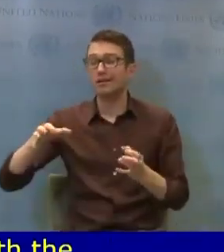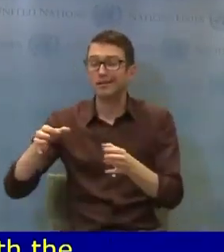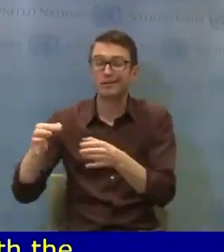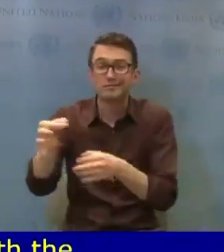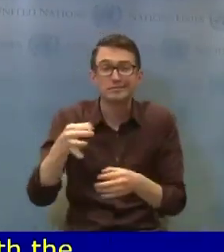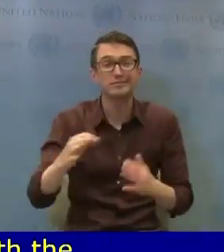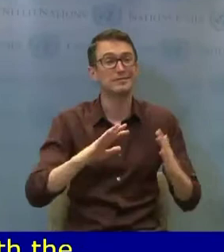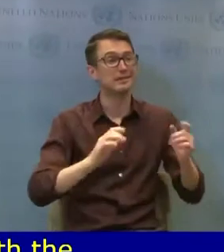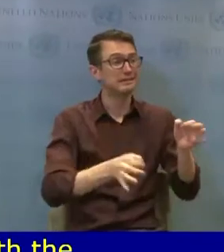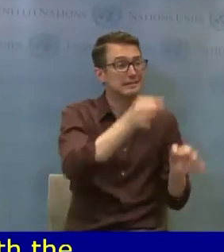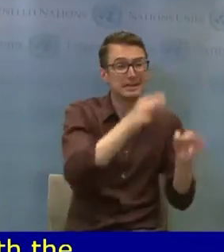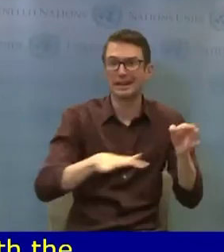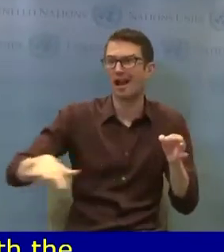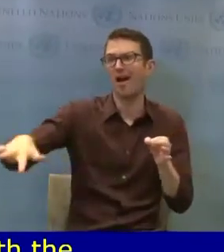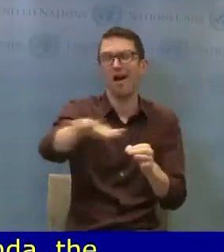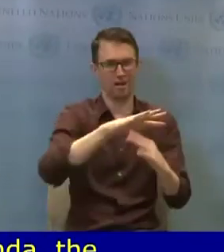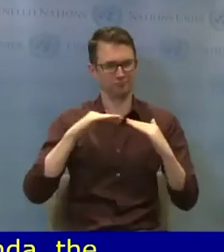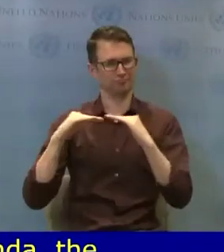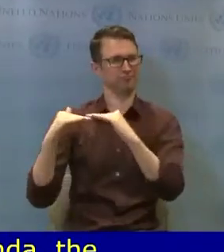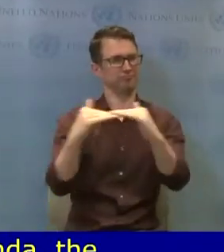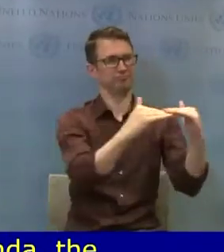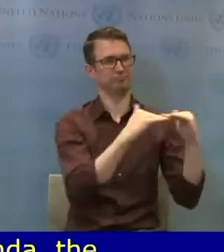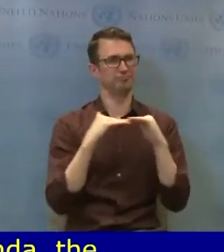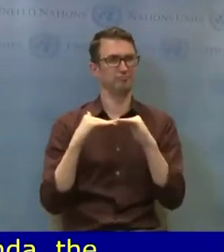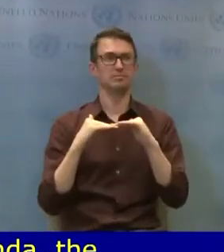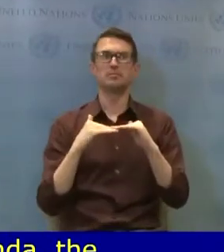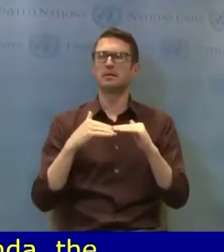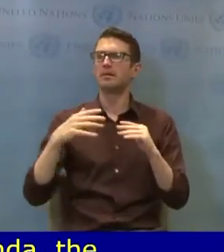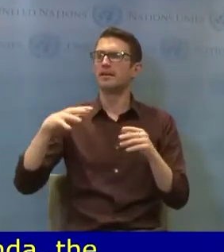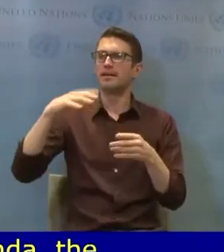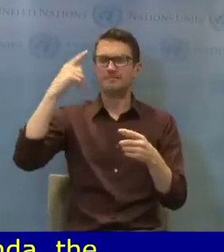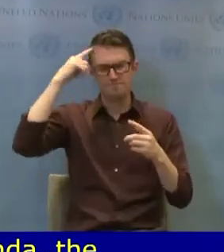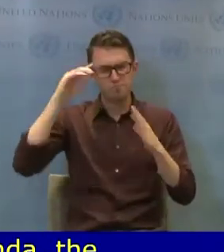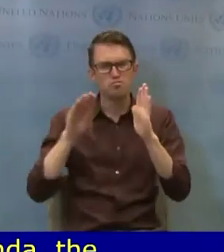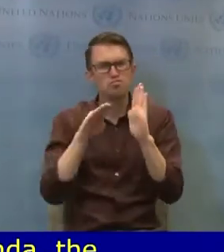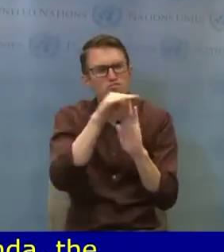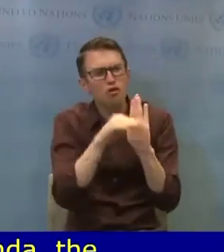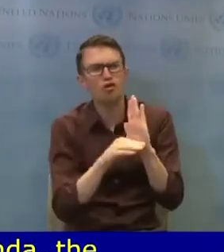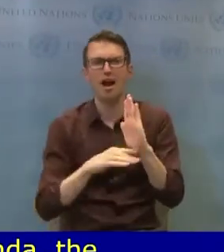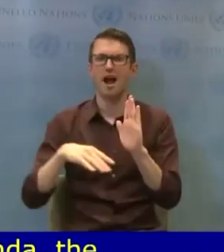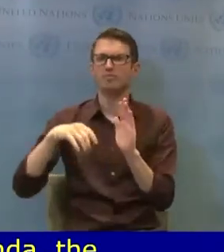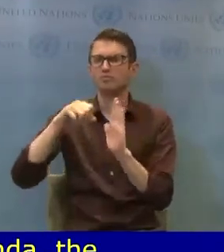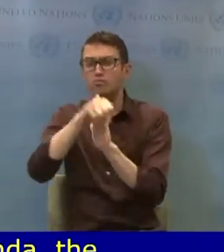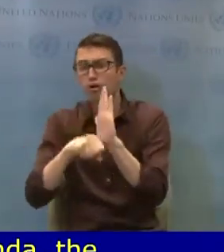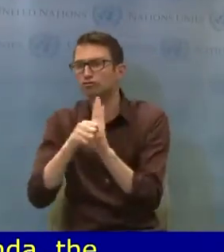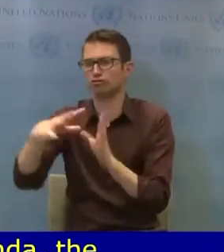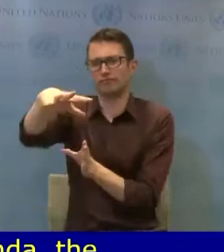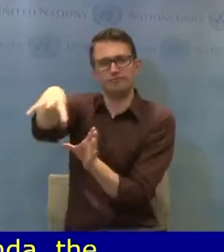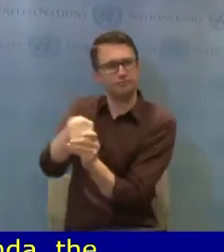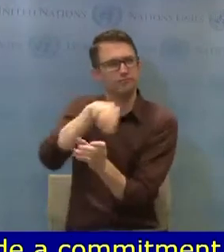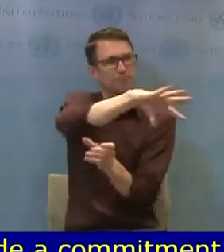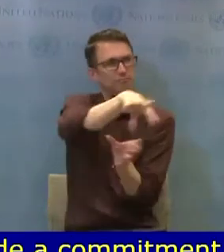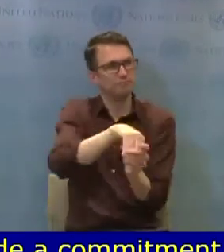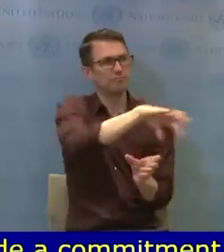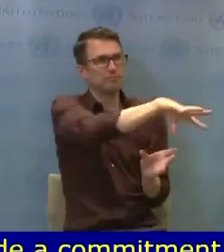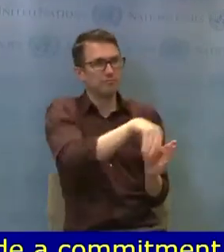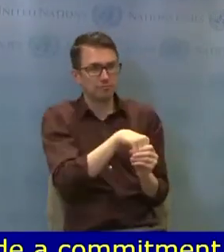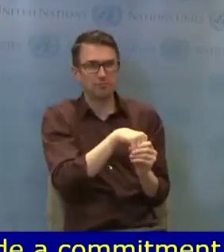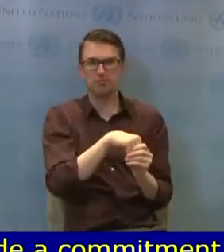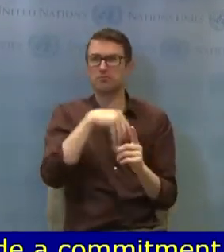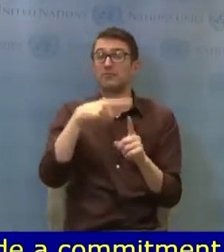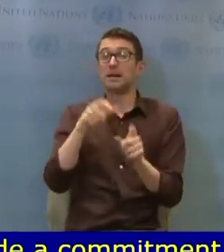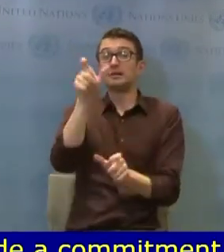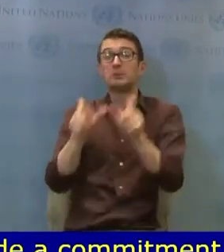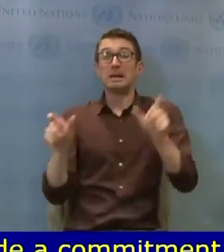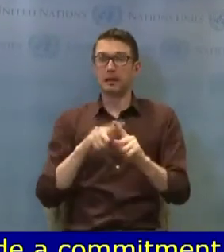This includes mobilizing support for the dignity, rights, and well-being of all persons with disabilities. More than a decade